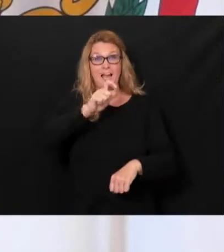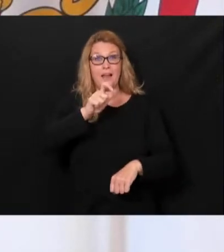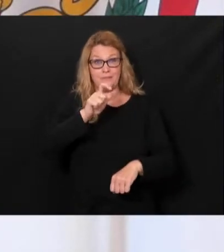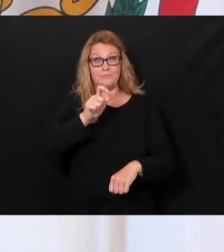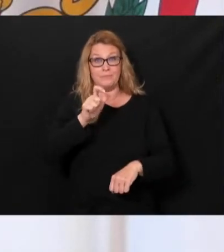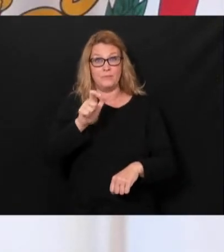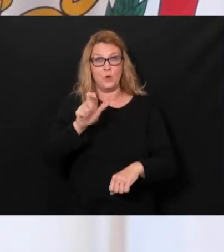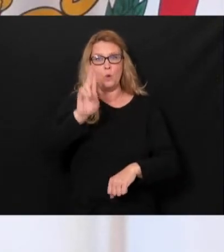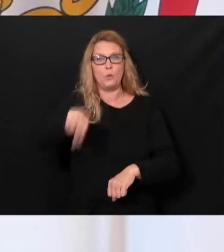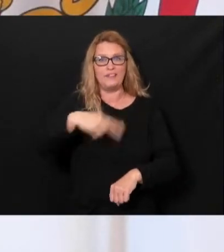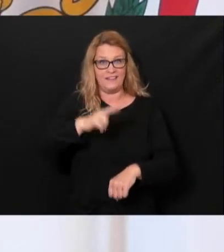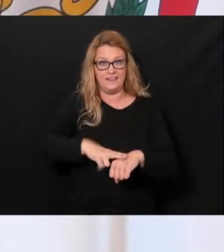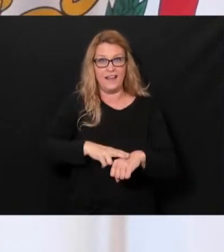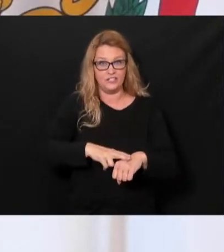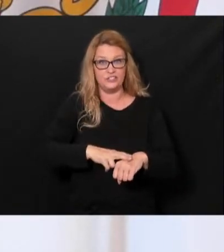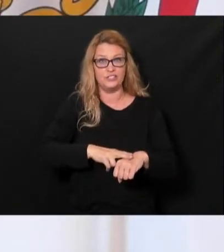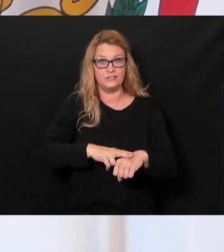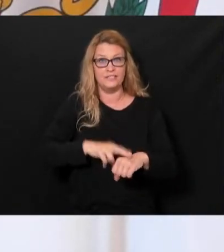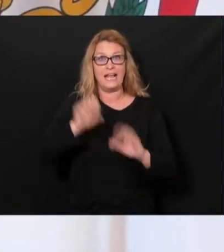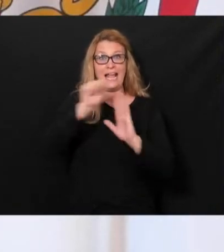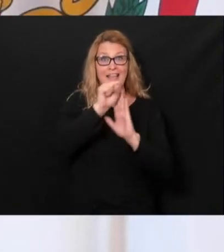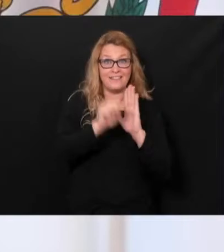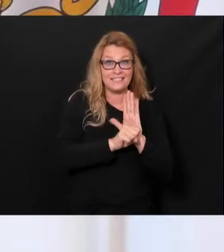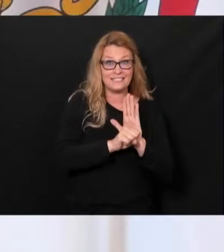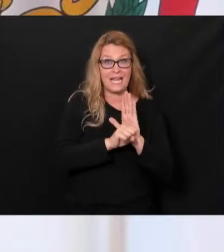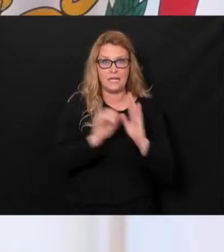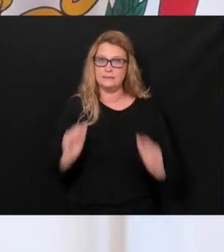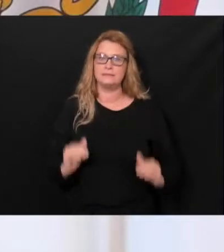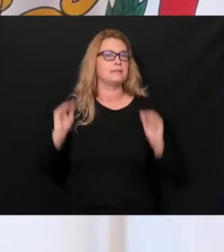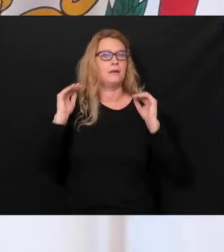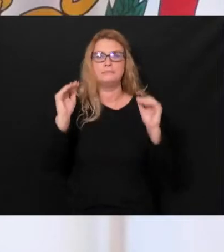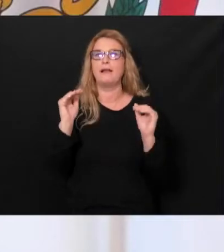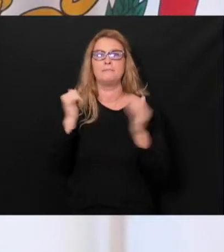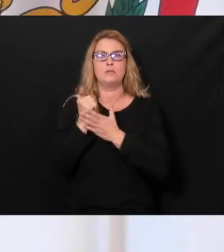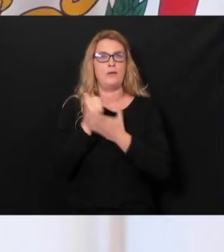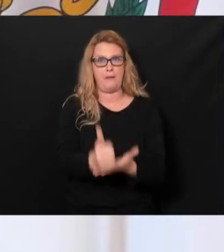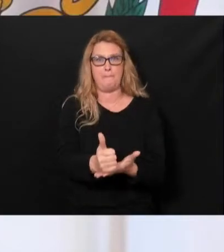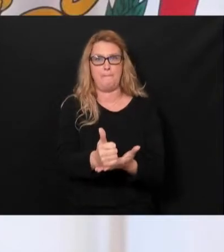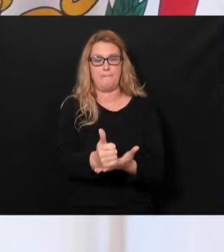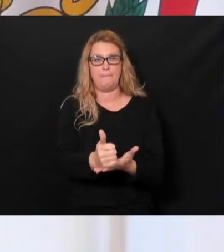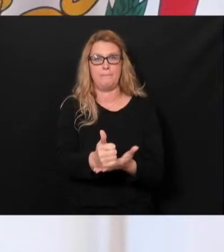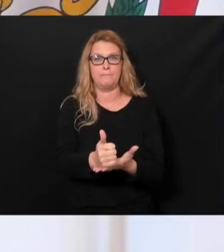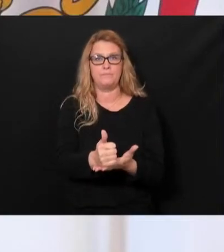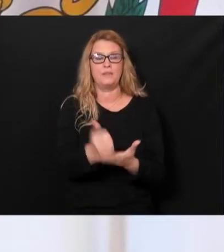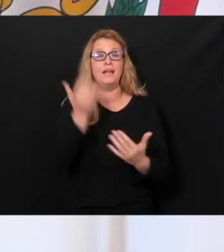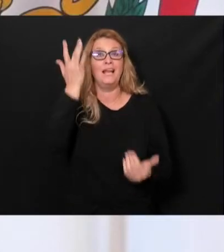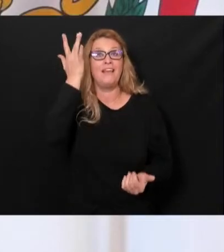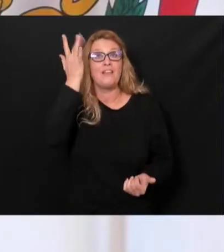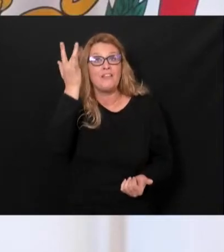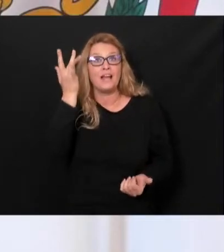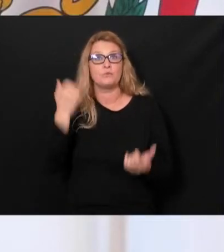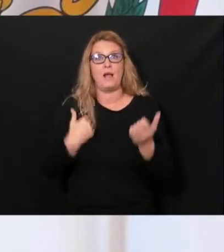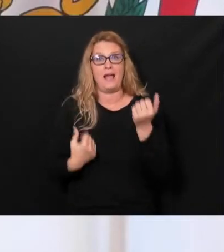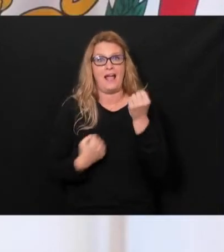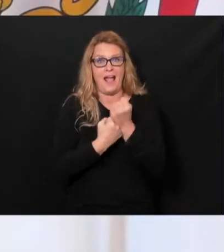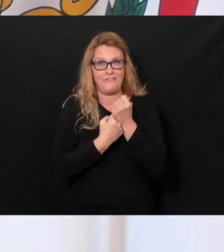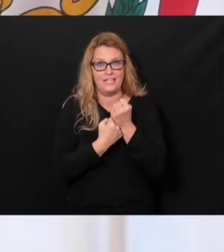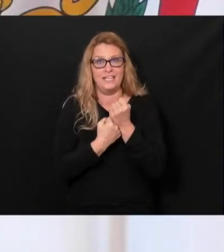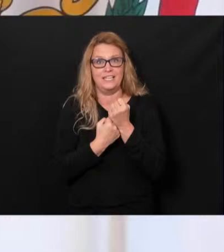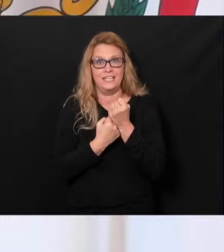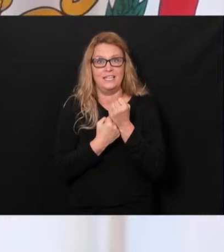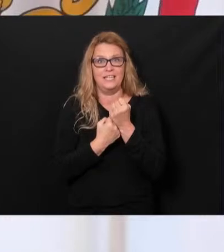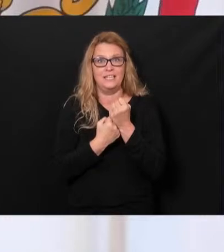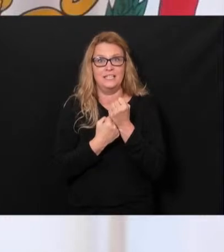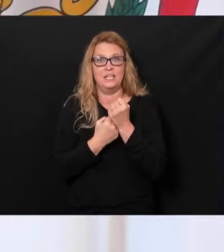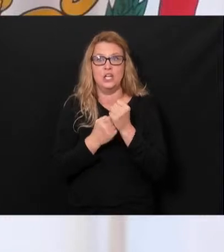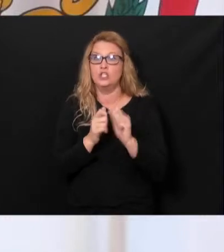our nation and our state steps up. That's why I'm an advocate wholeheartedly to either